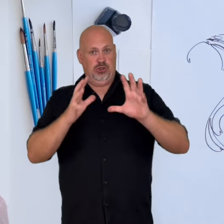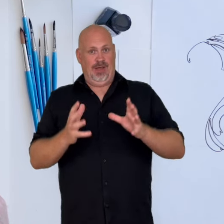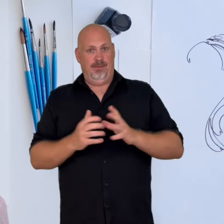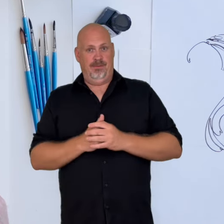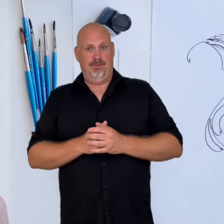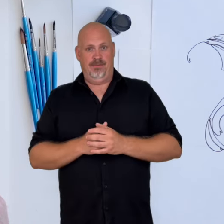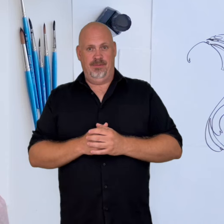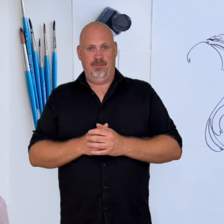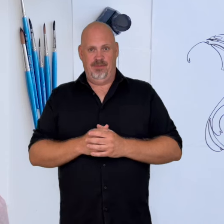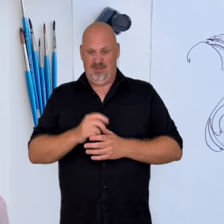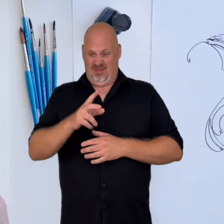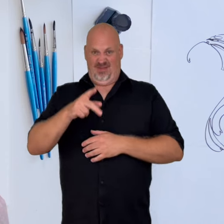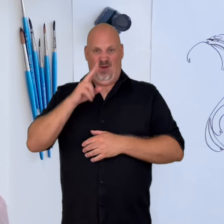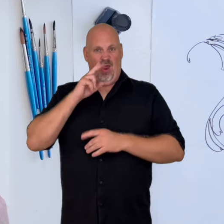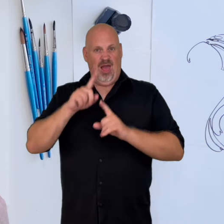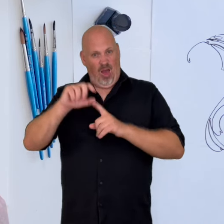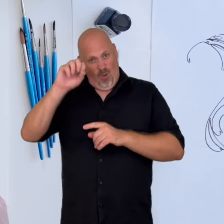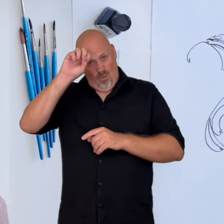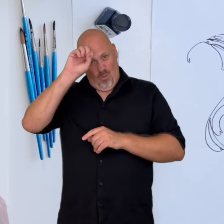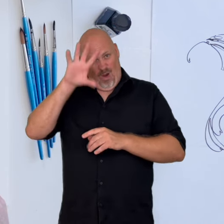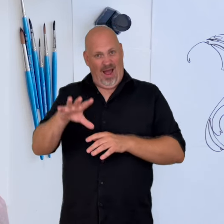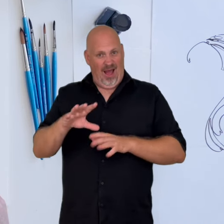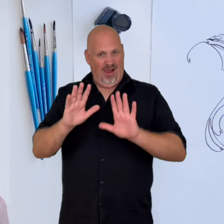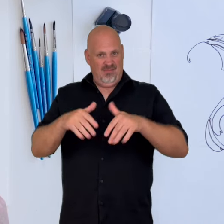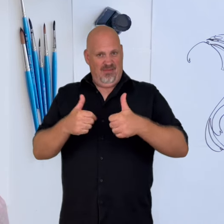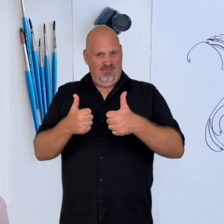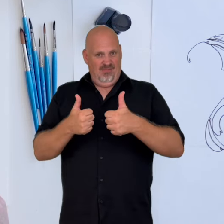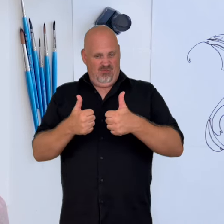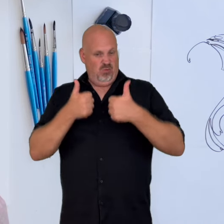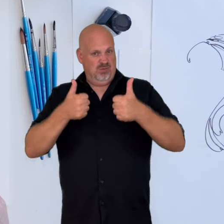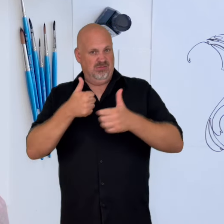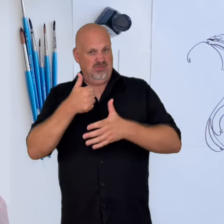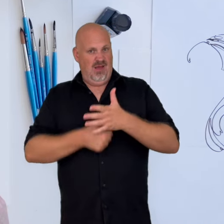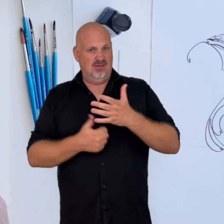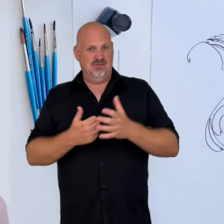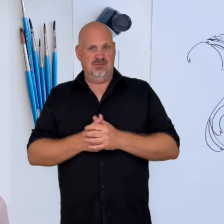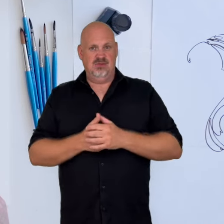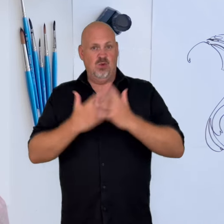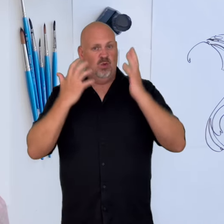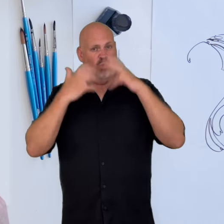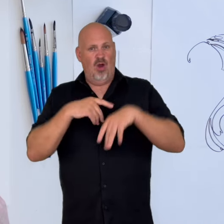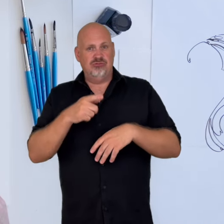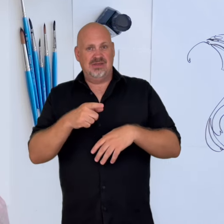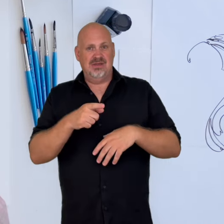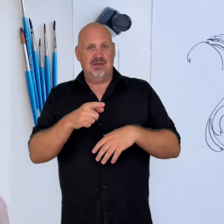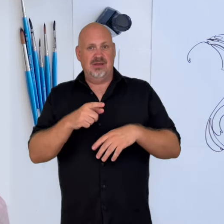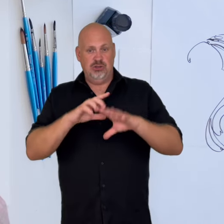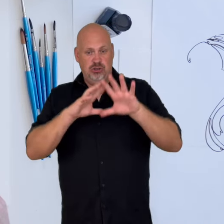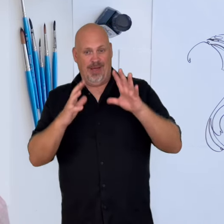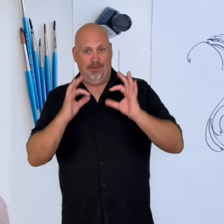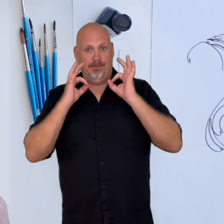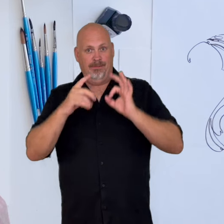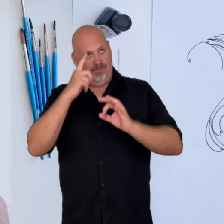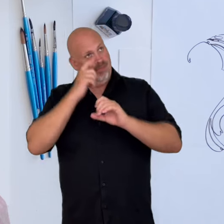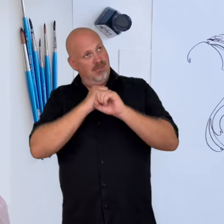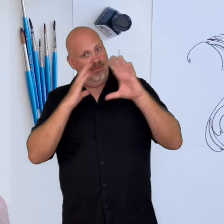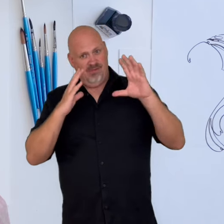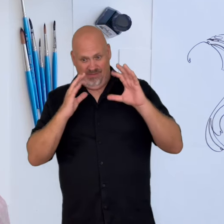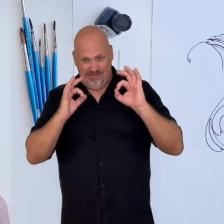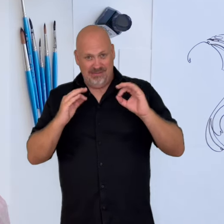mark making. And then this will get a really, hopefully, a good shape. Mine's looking a bit